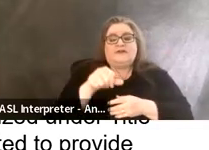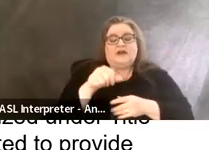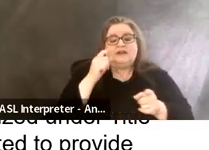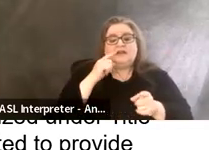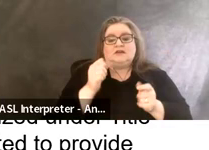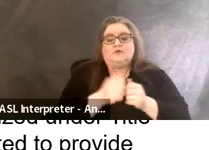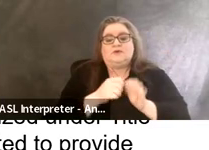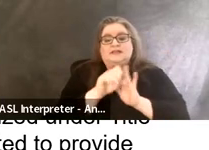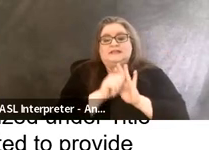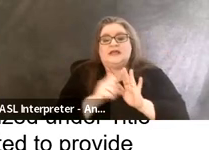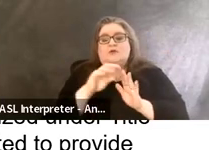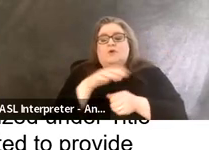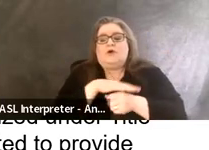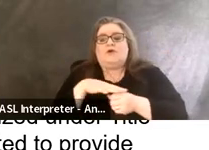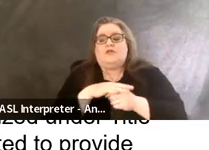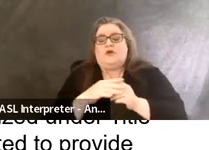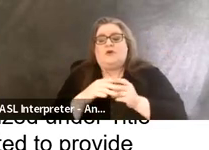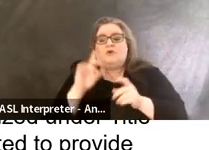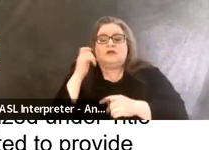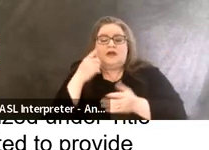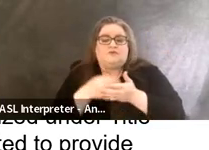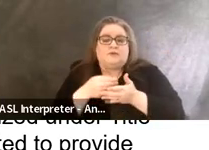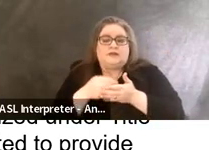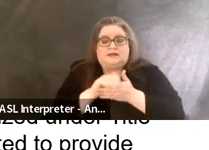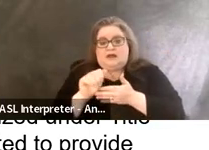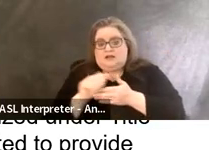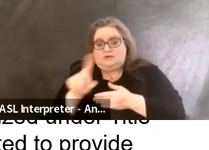with state or local government dollars only.